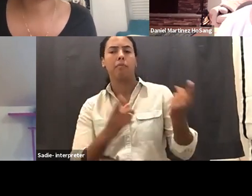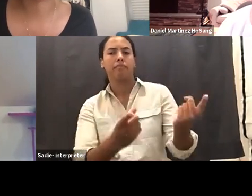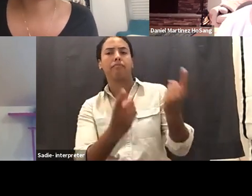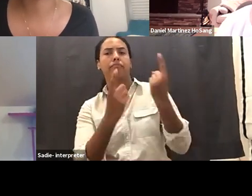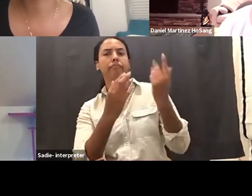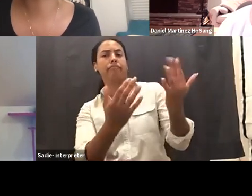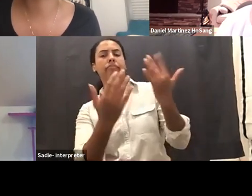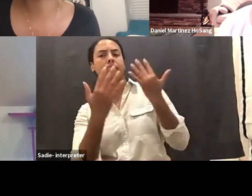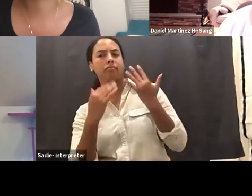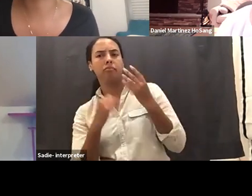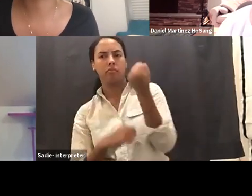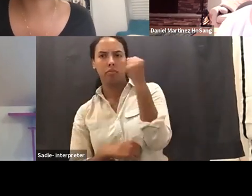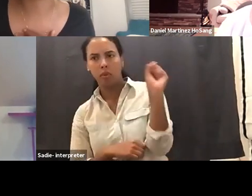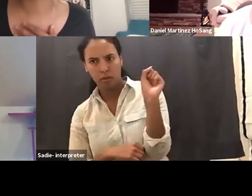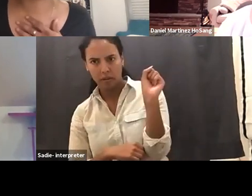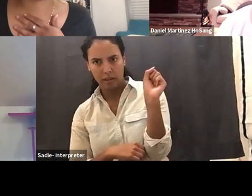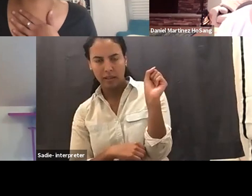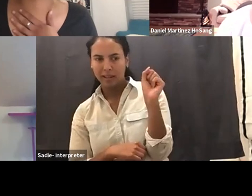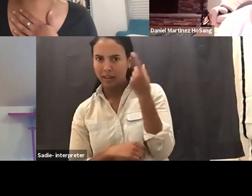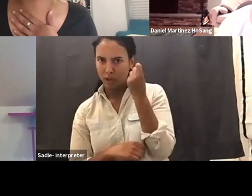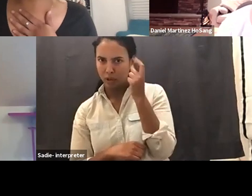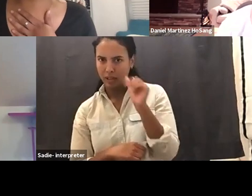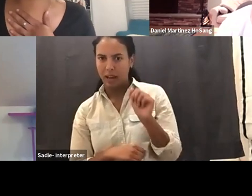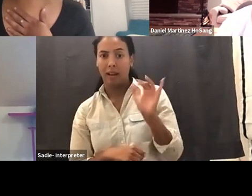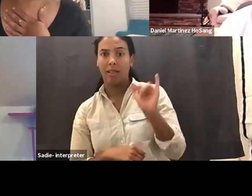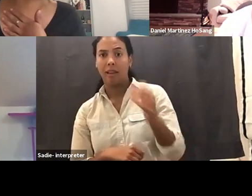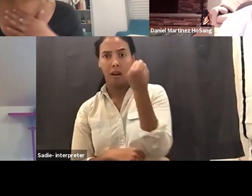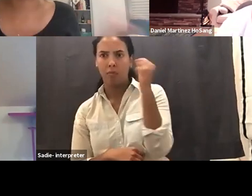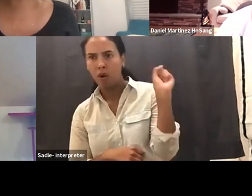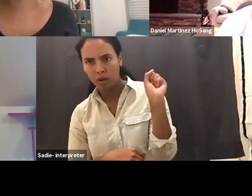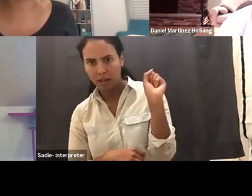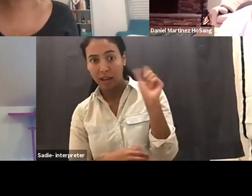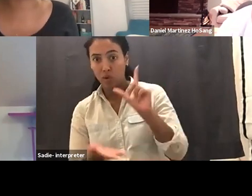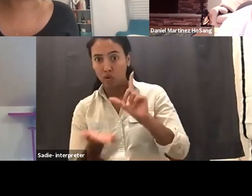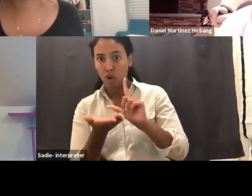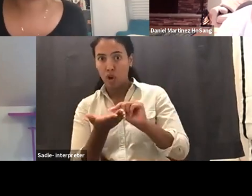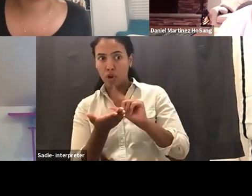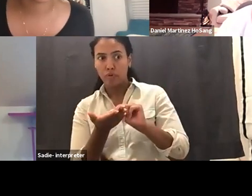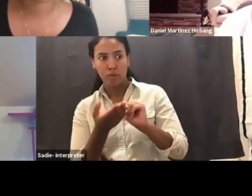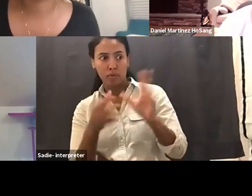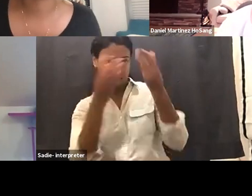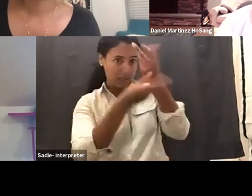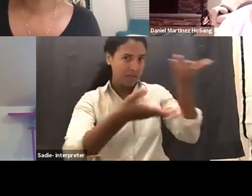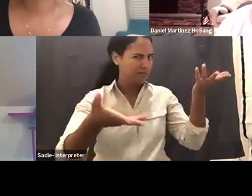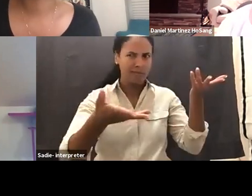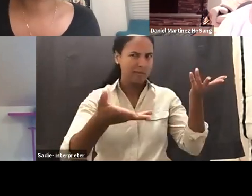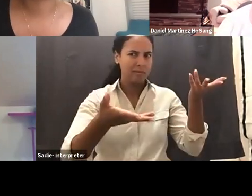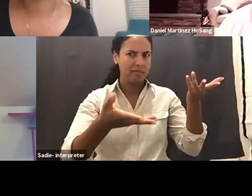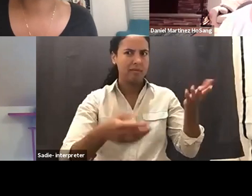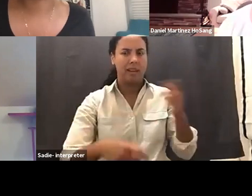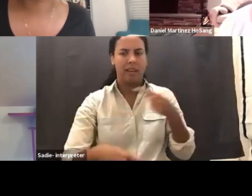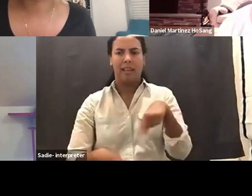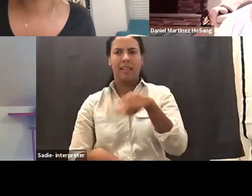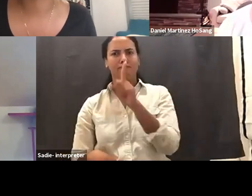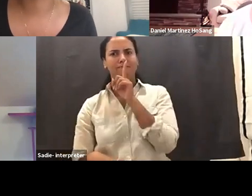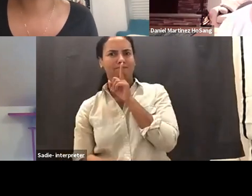that protest getting as much coverage as the event itself. And then lastly, I think we're just also thinking about how to use the momentum from